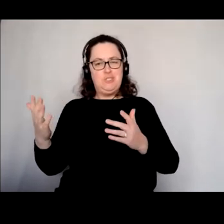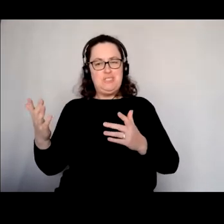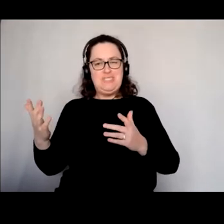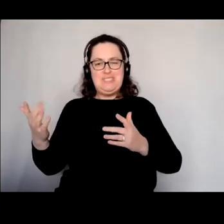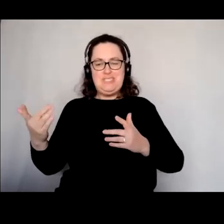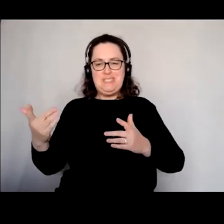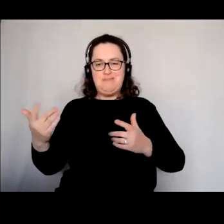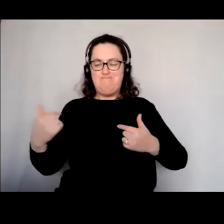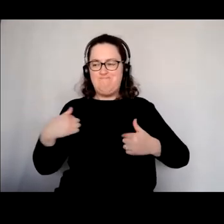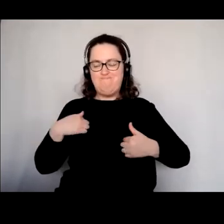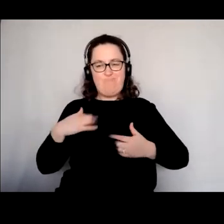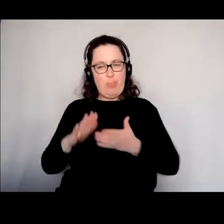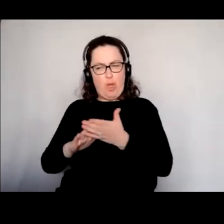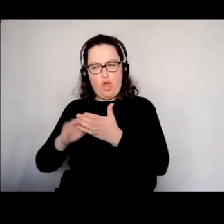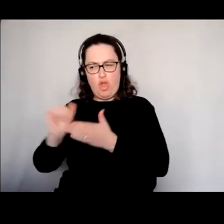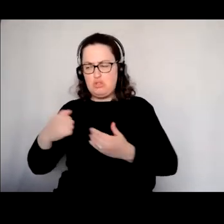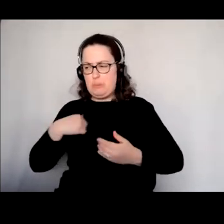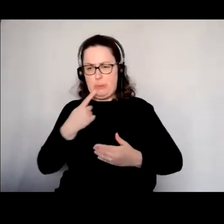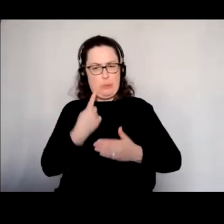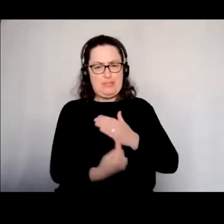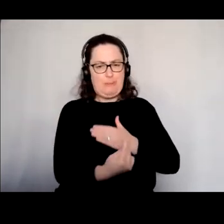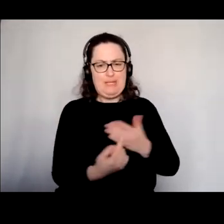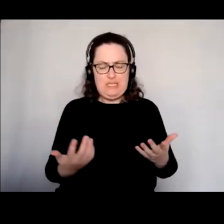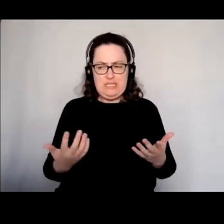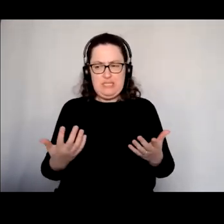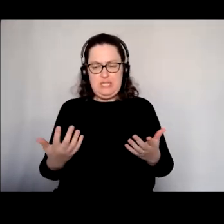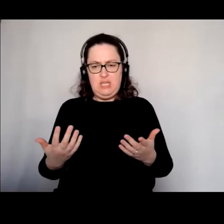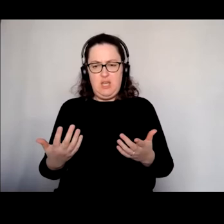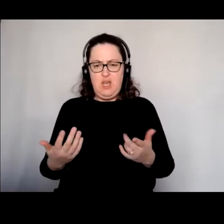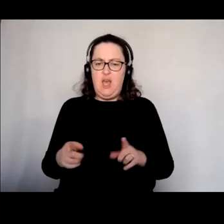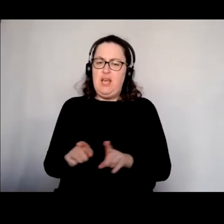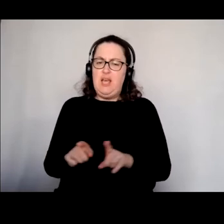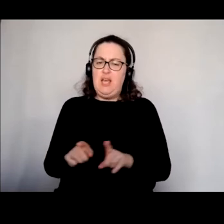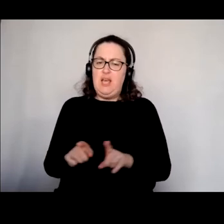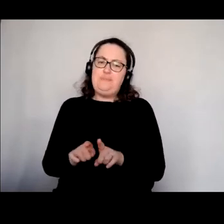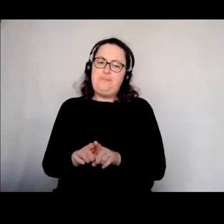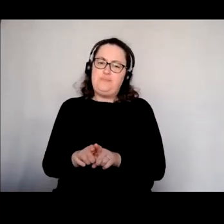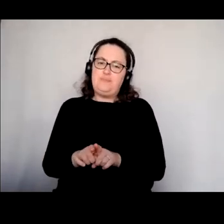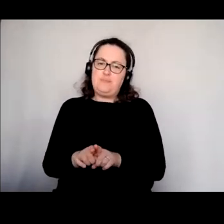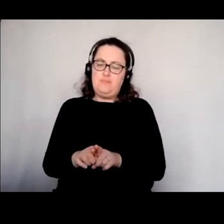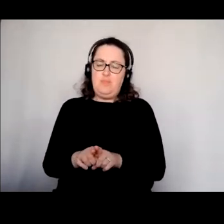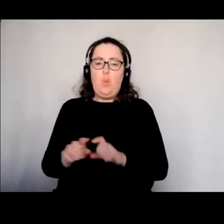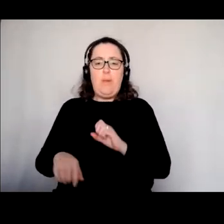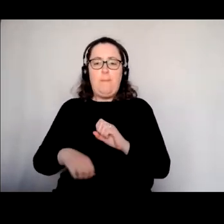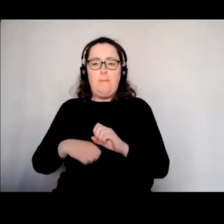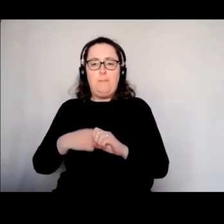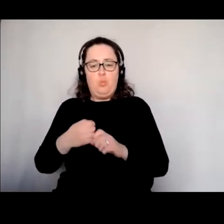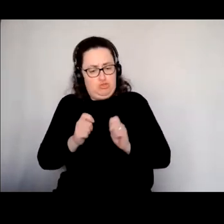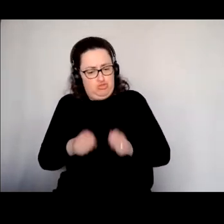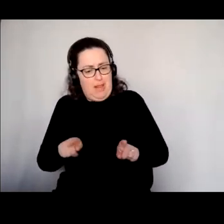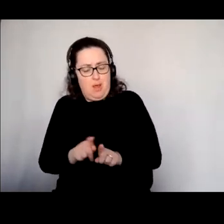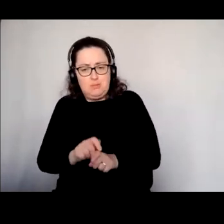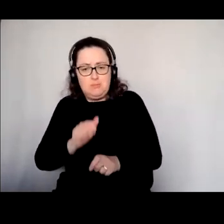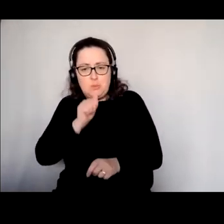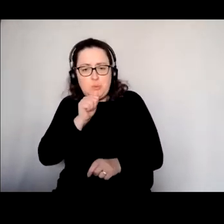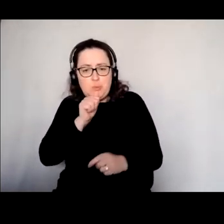agency within the cultural sector, it's even those kind of, like, I'd go so far as to say sometimes we're infantilized in